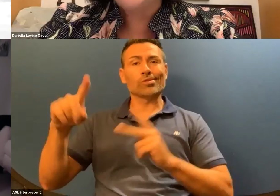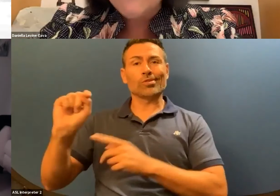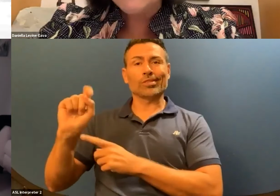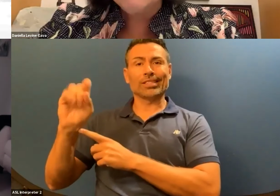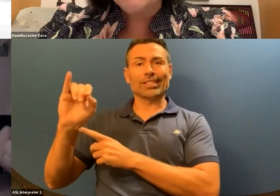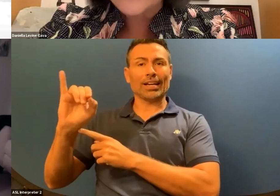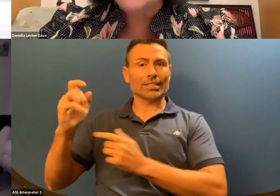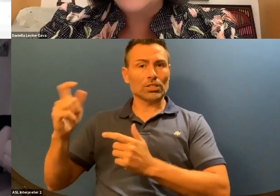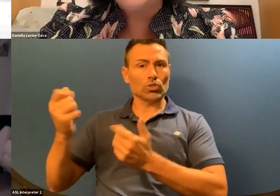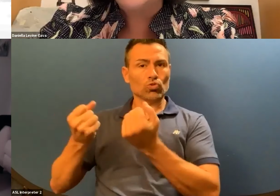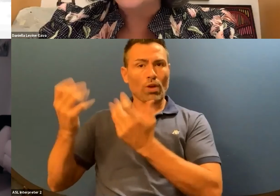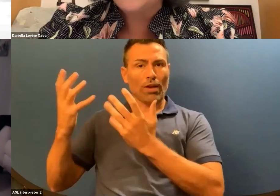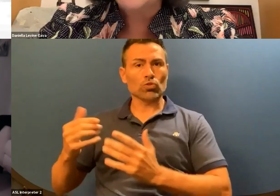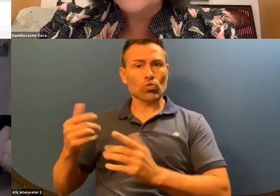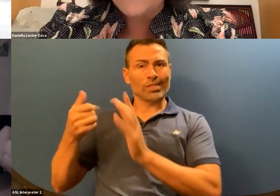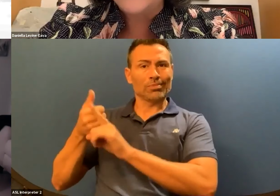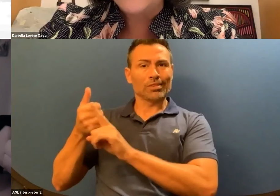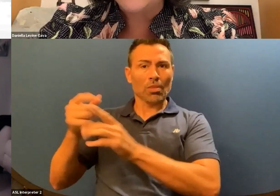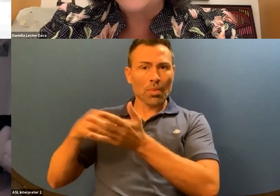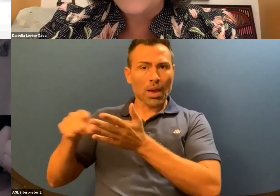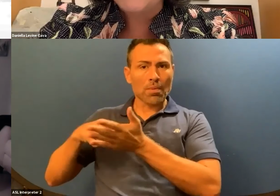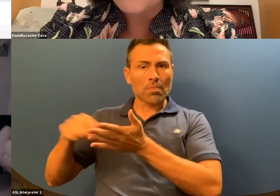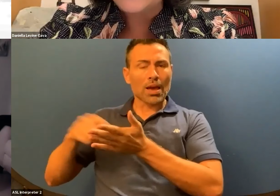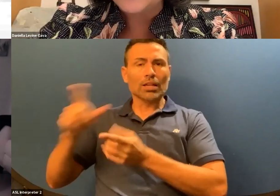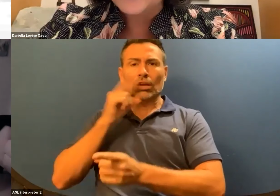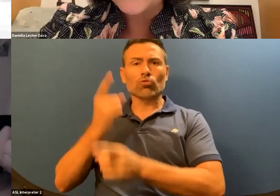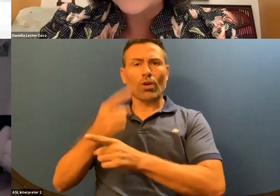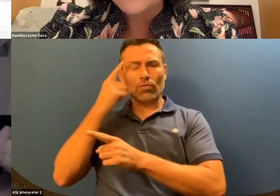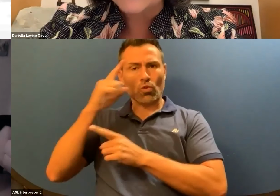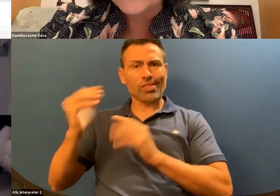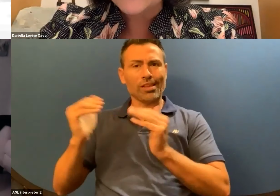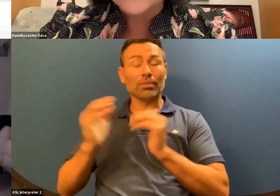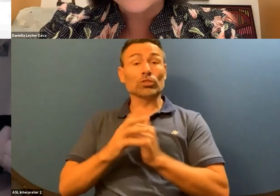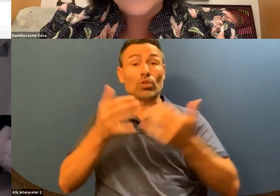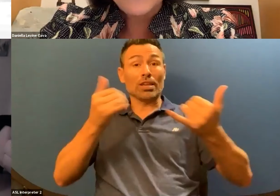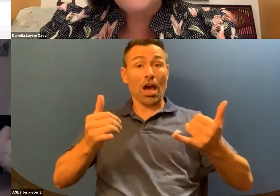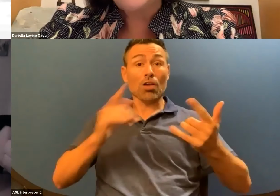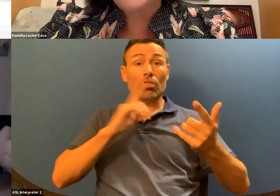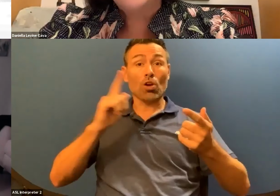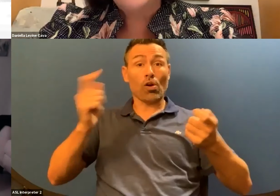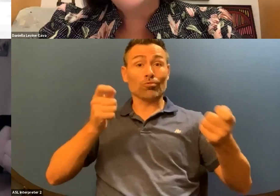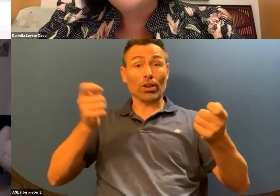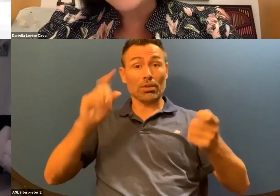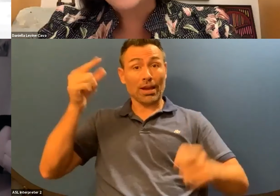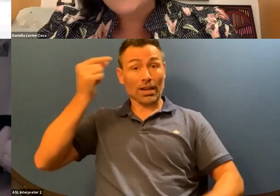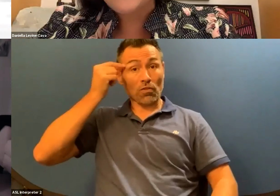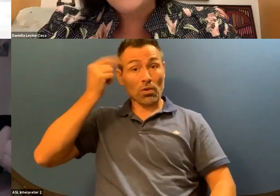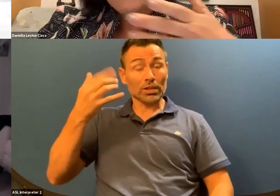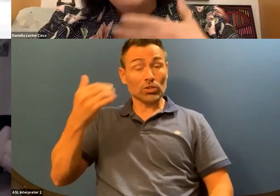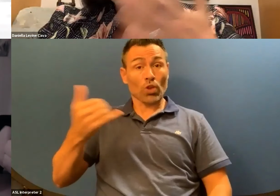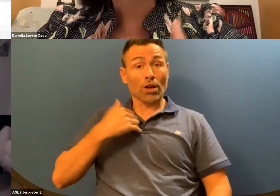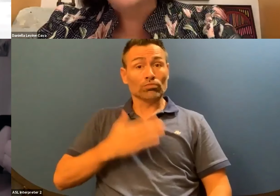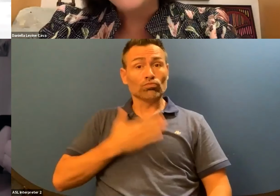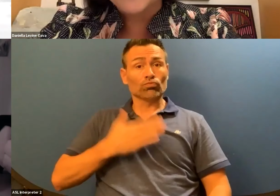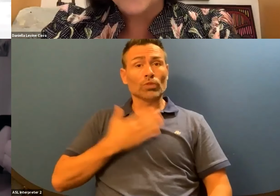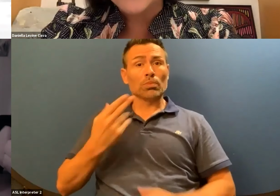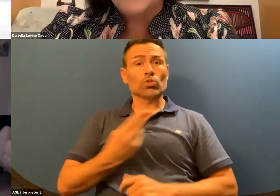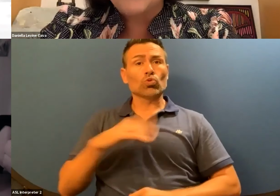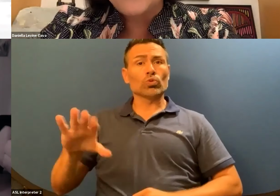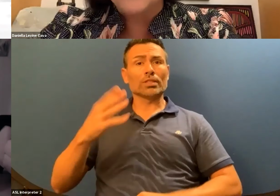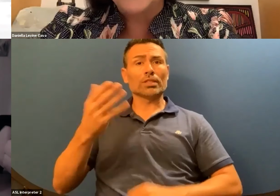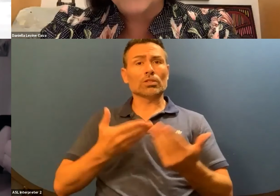So now they're regulated. And so now it's fine. I'm happy to use their services. But yes, I've spent a